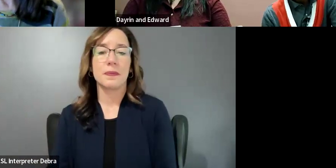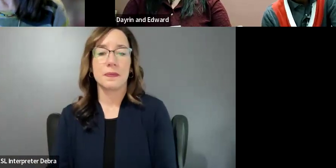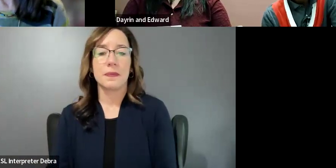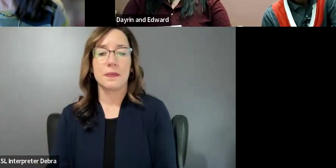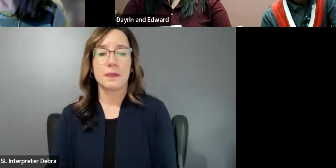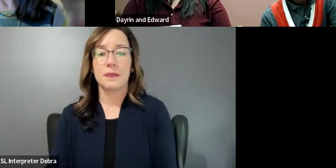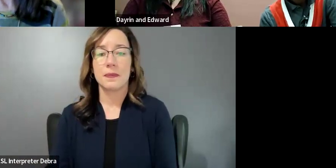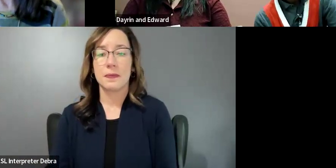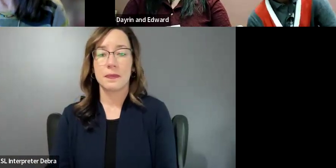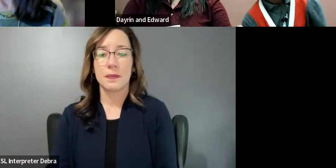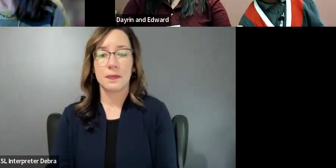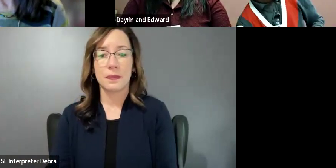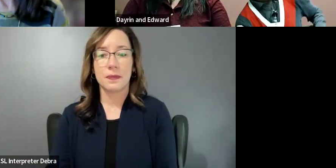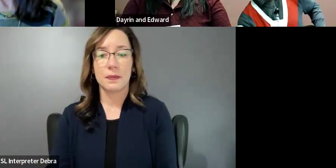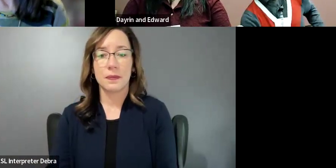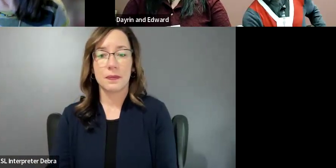No question.